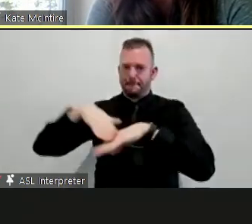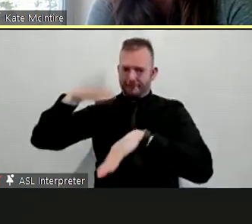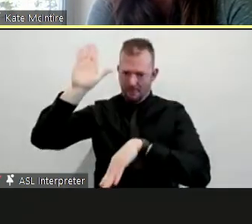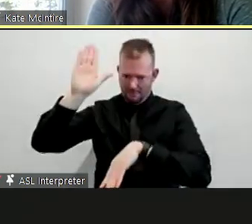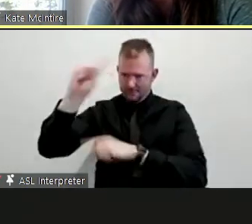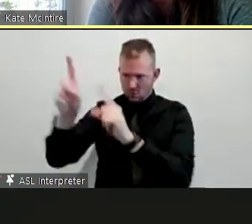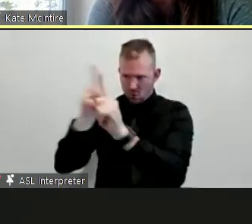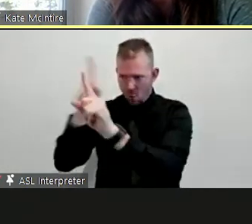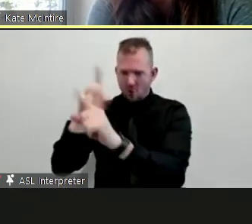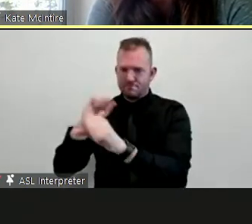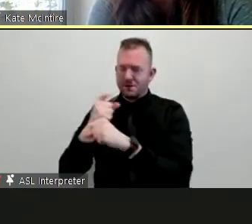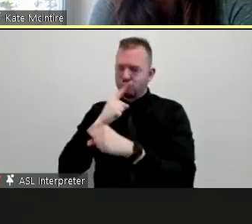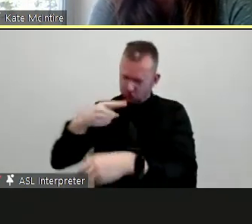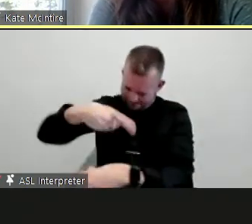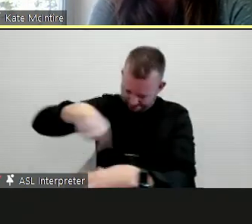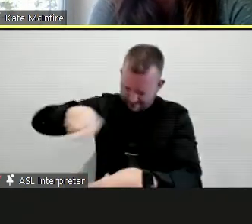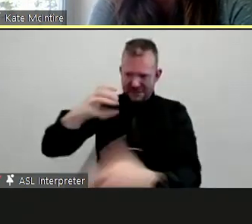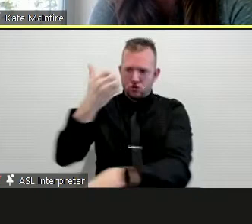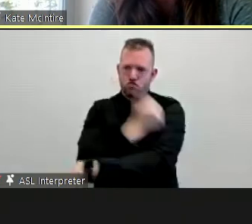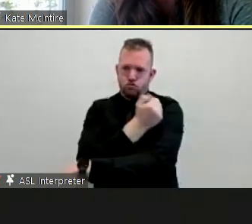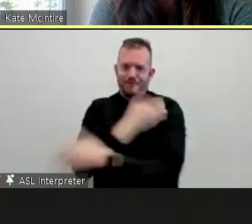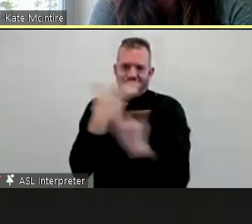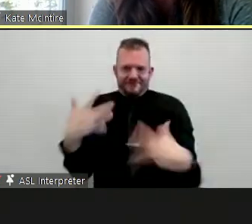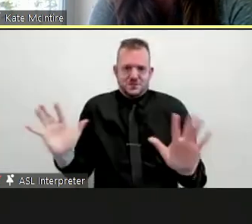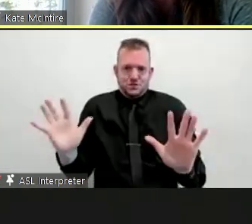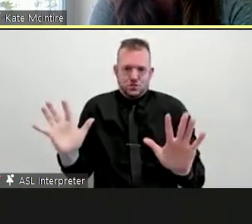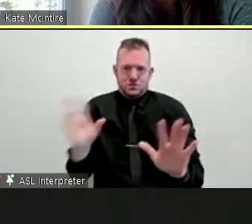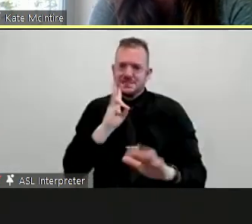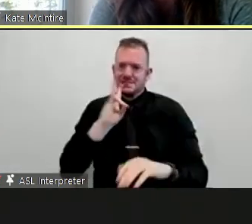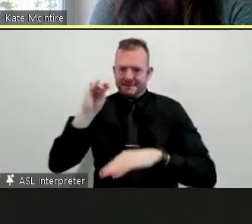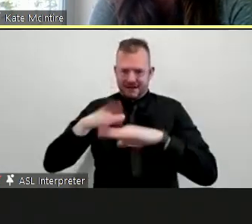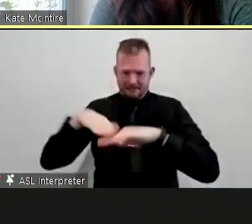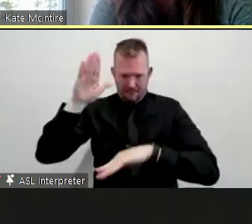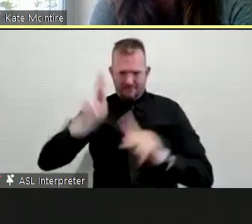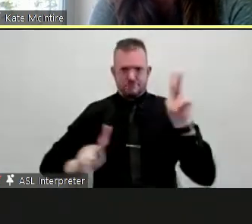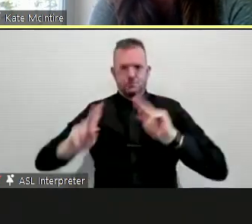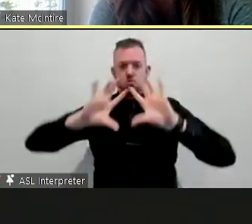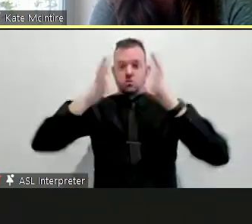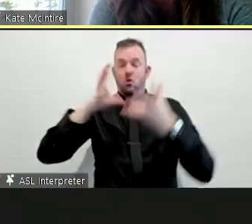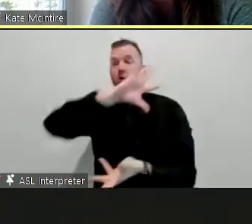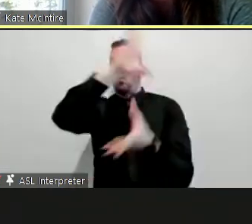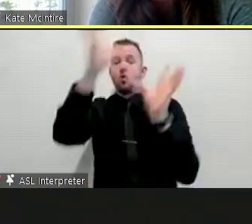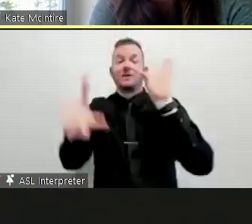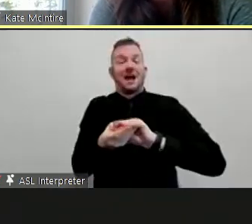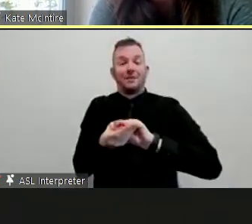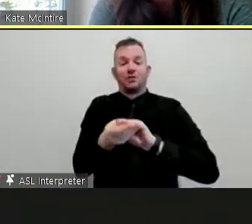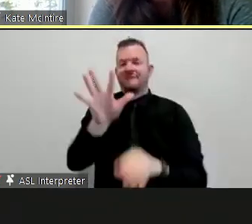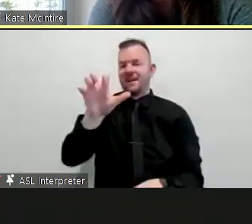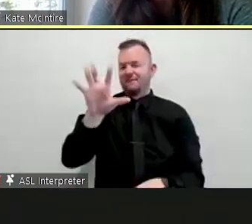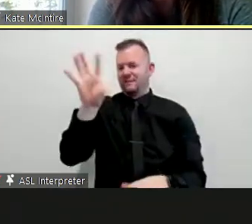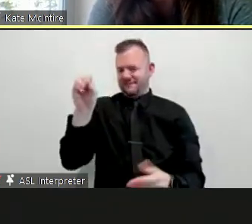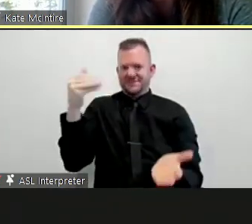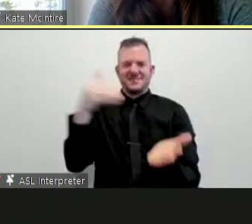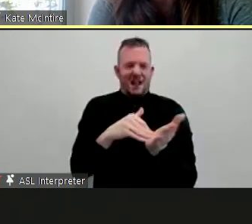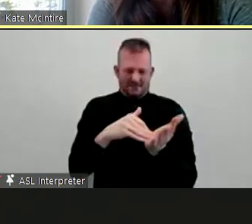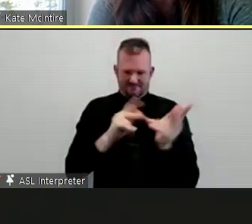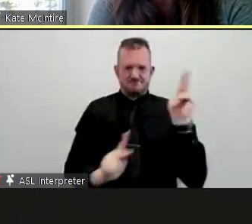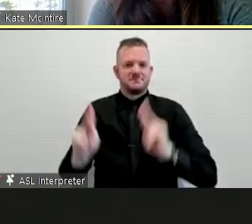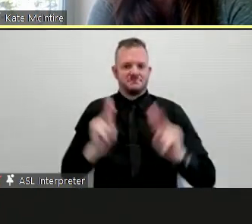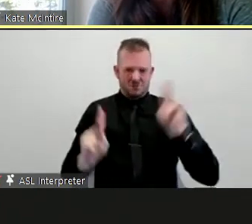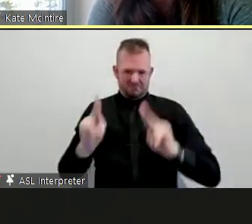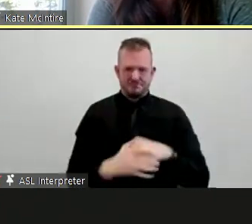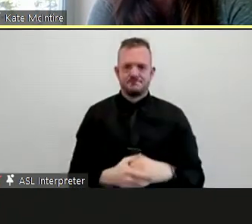toward vaccinating all of our 70 and above, which is over 550,000 folks across the state of Colorado. We've also made